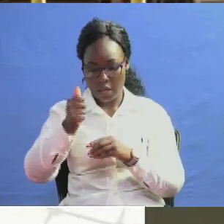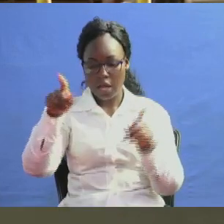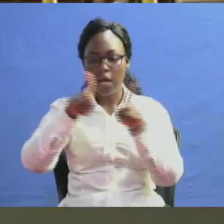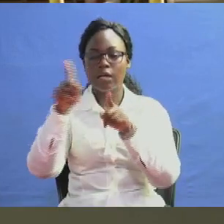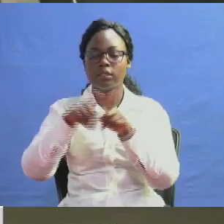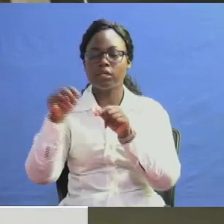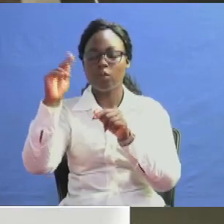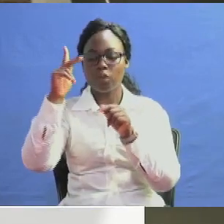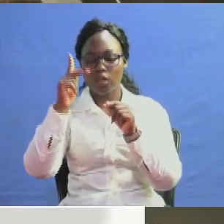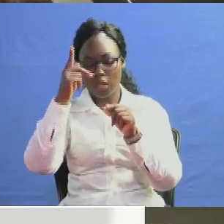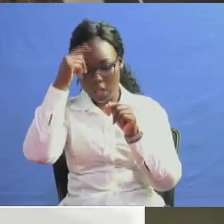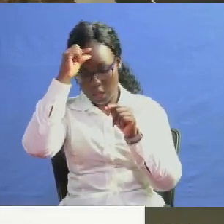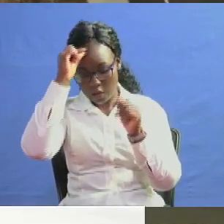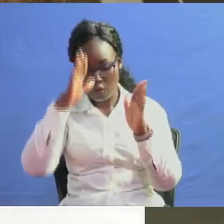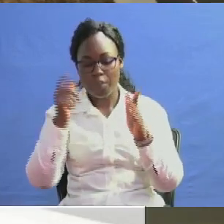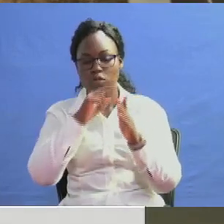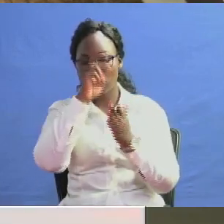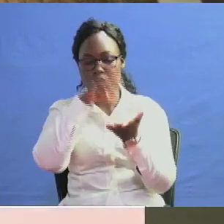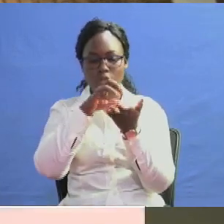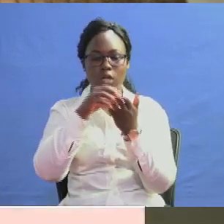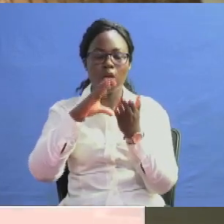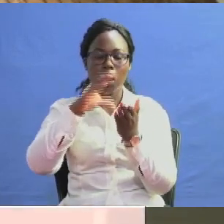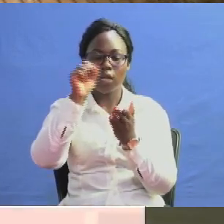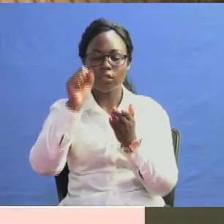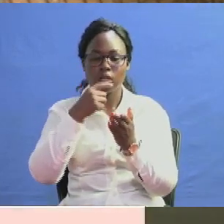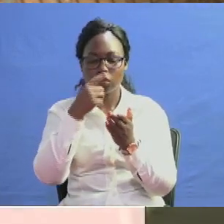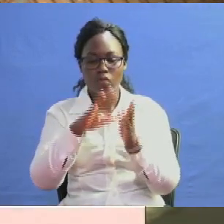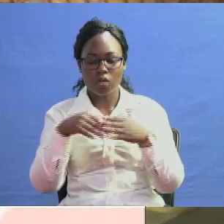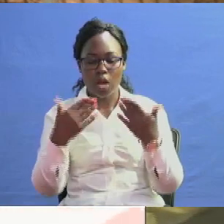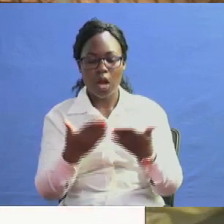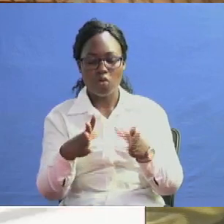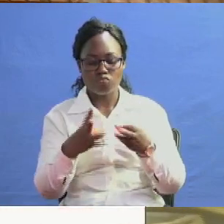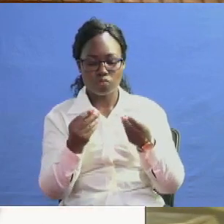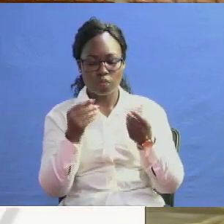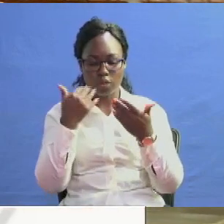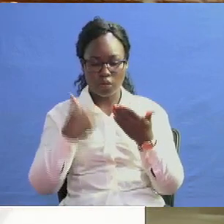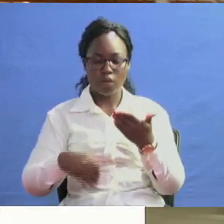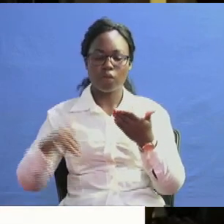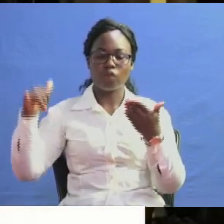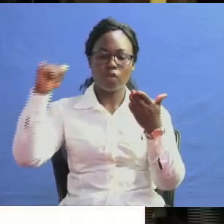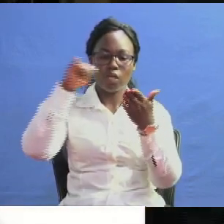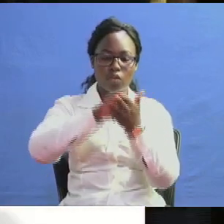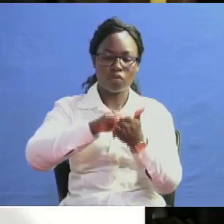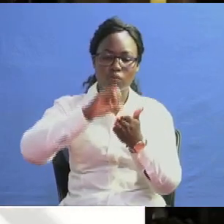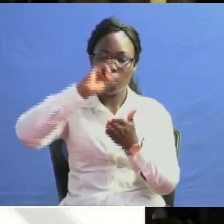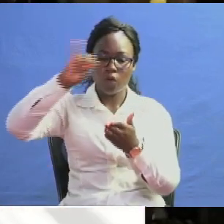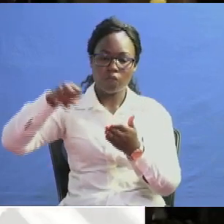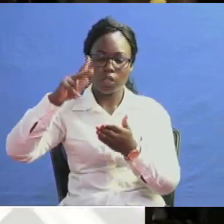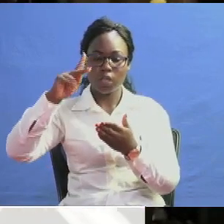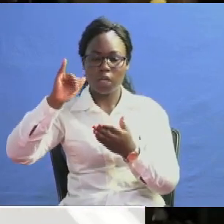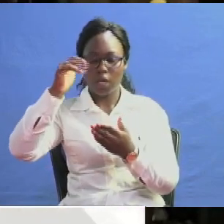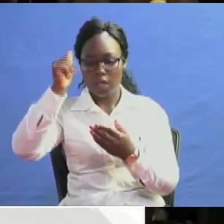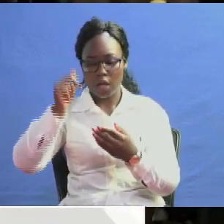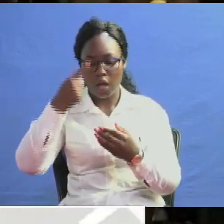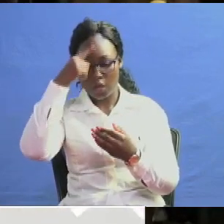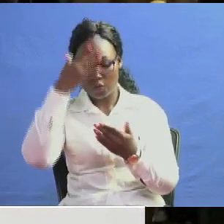has installed to alleviate the situation, Mutua noted that plans are underway to smoothen operations at the Jomo Kenyatta Airport to avoid harassment of